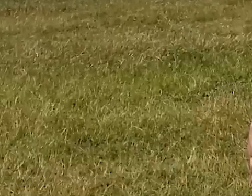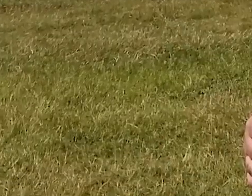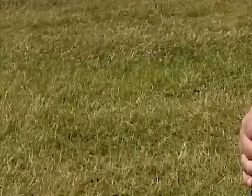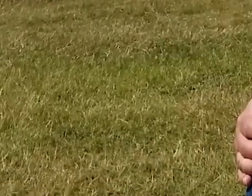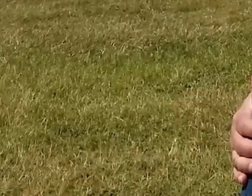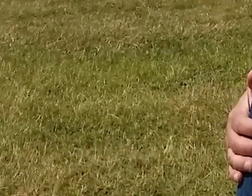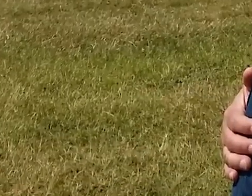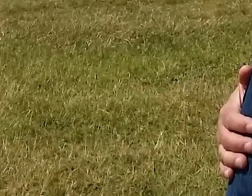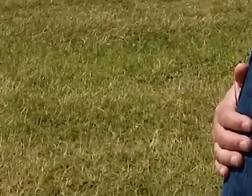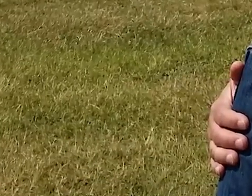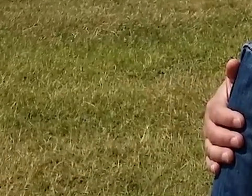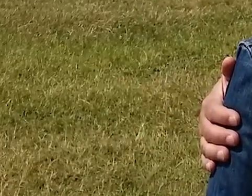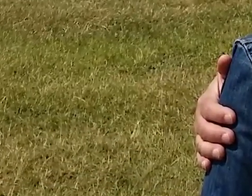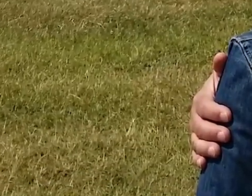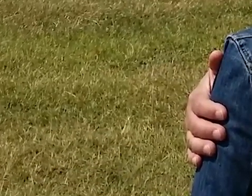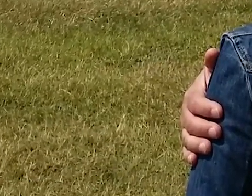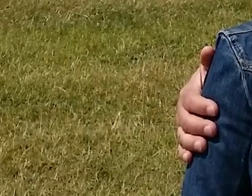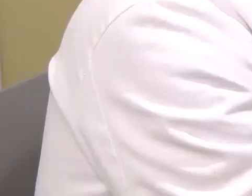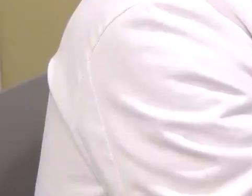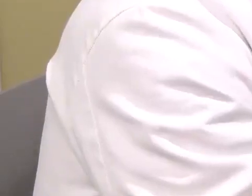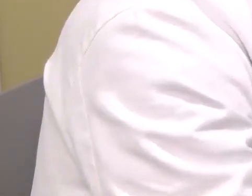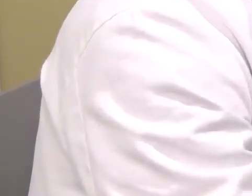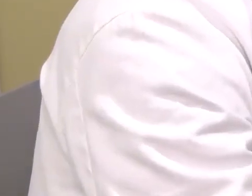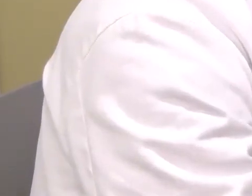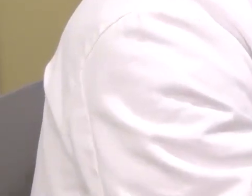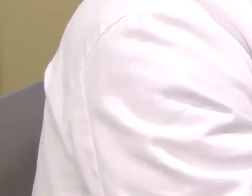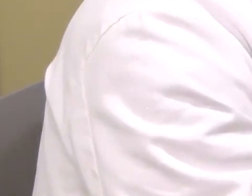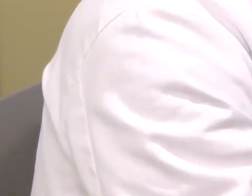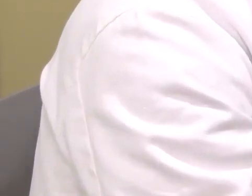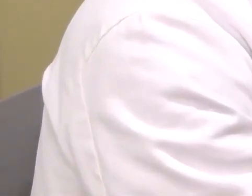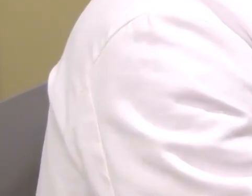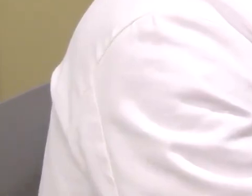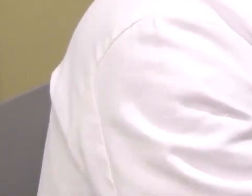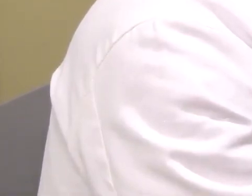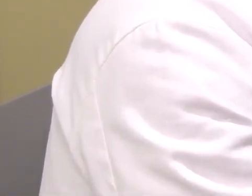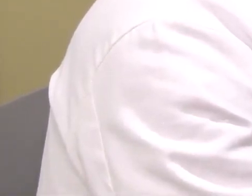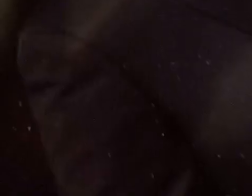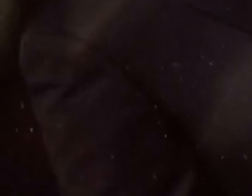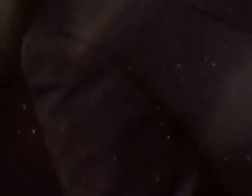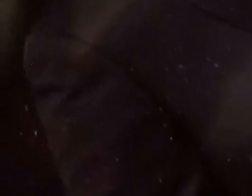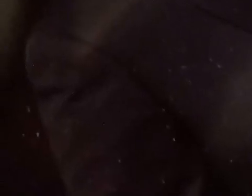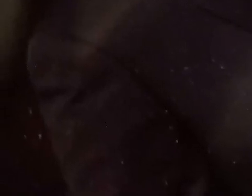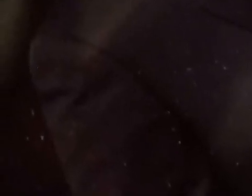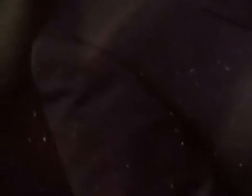I can explain it scientifically, but I'm perfectly fine calling it a miracle.